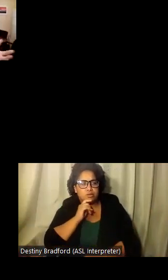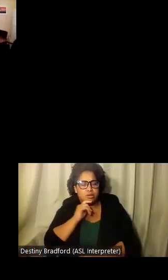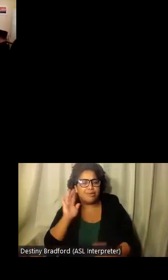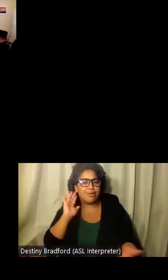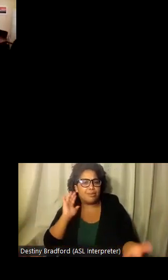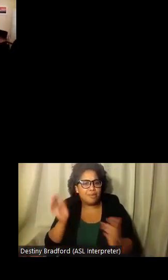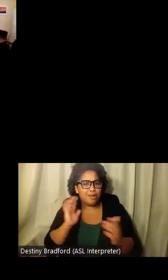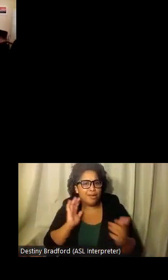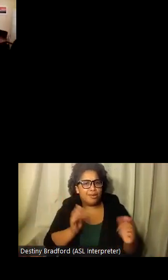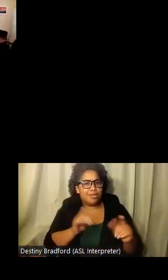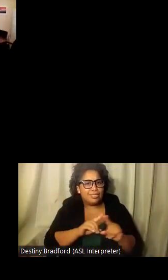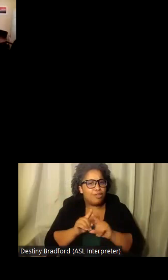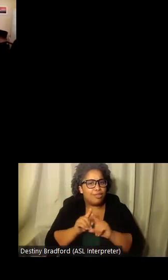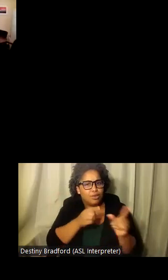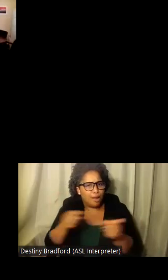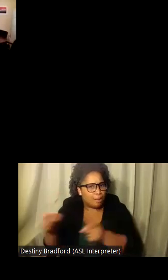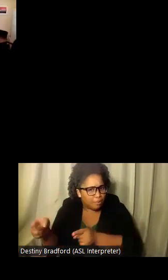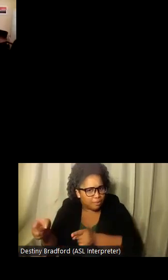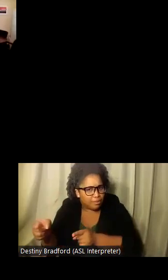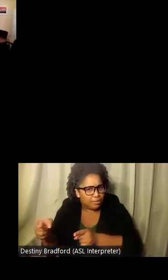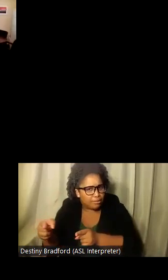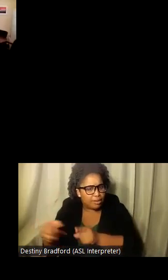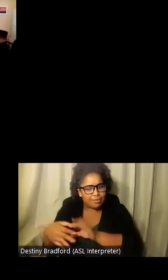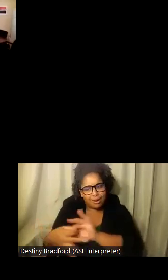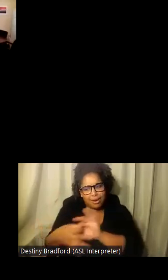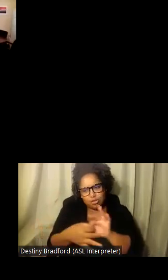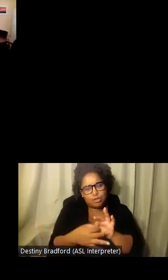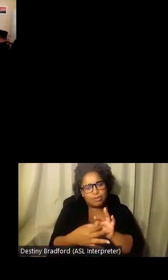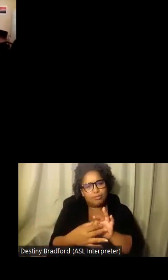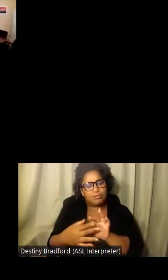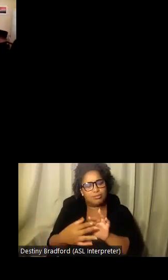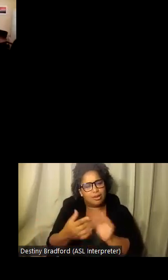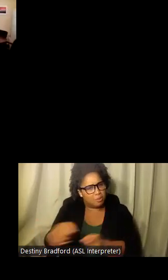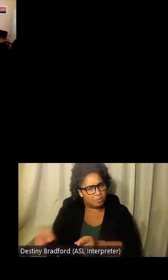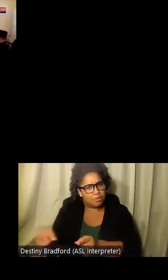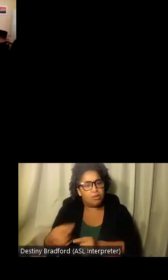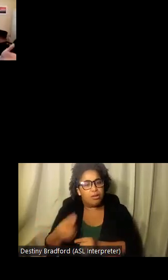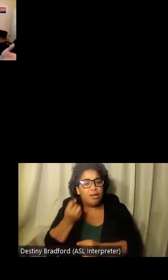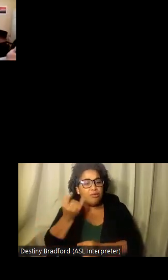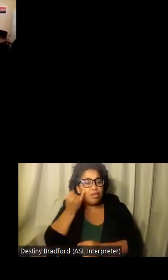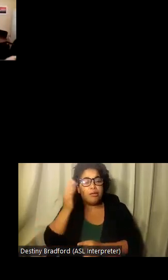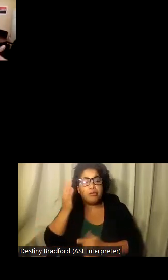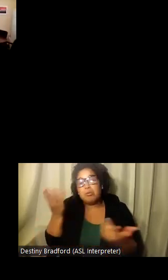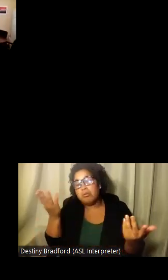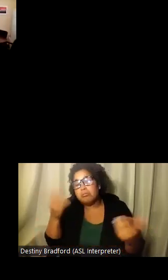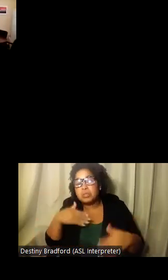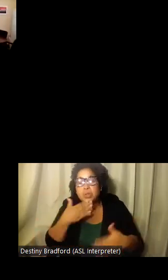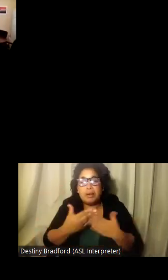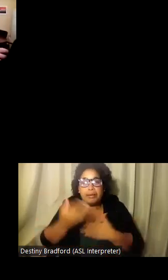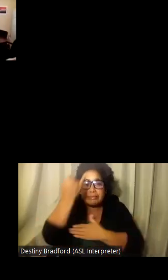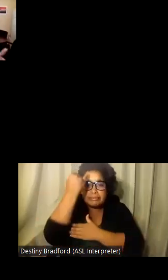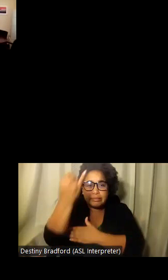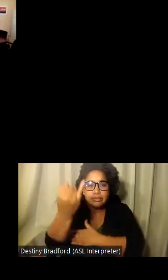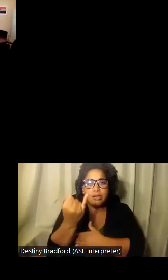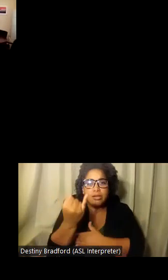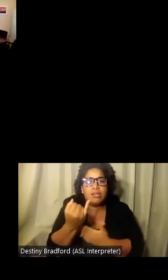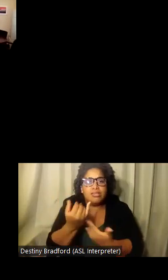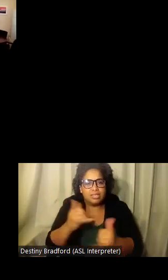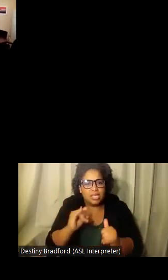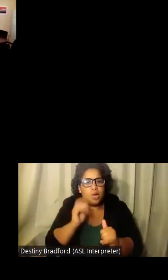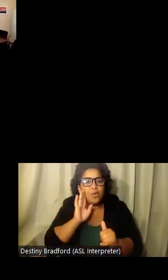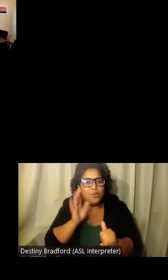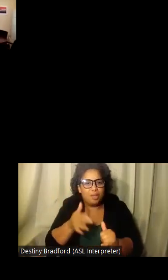different dynamics that are taking place. And even if we just think it's a good idea, we may also be kind of forced into some of